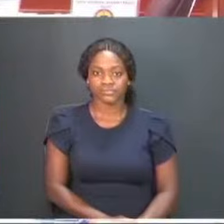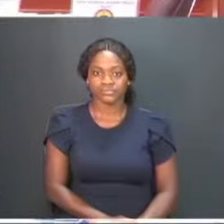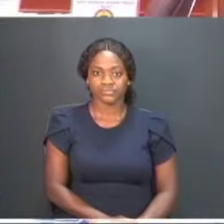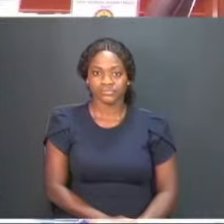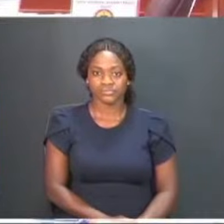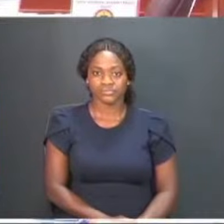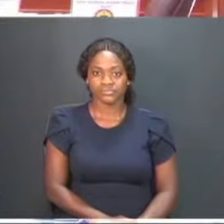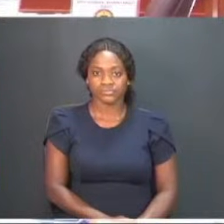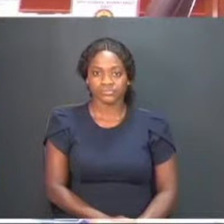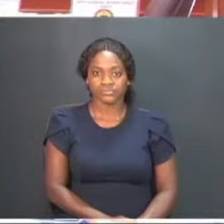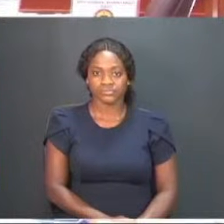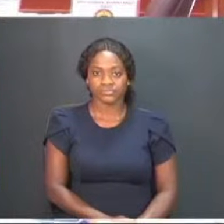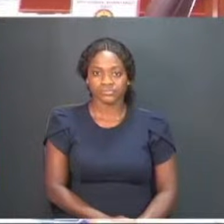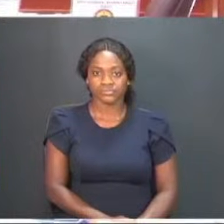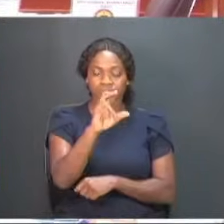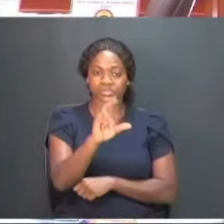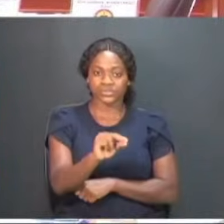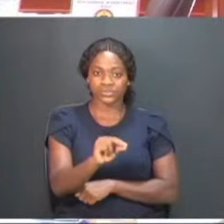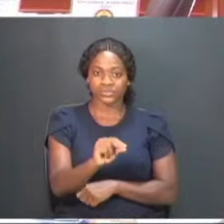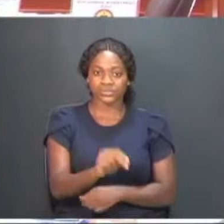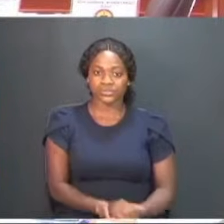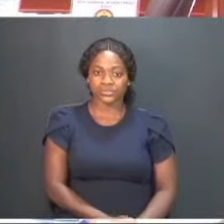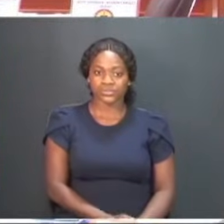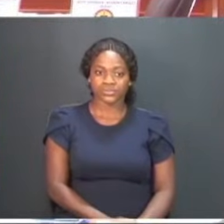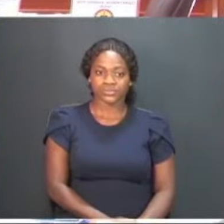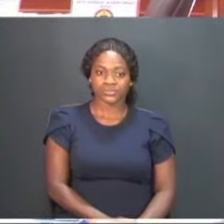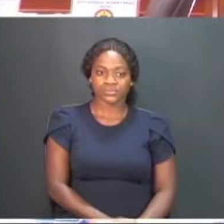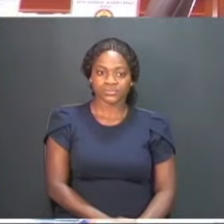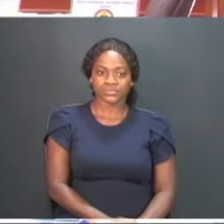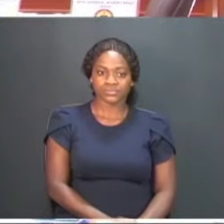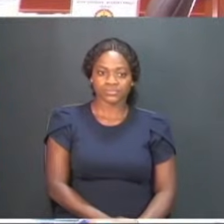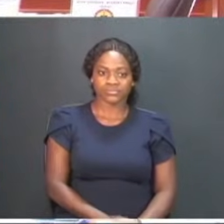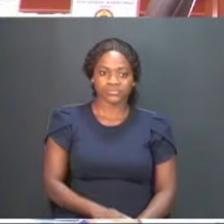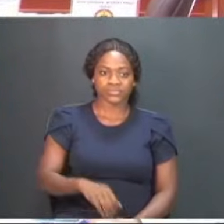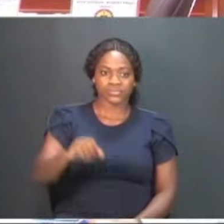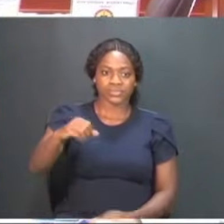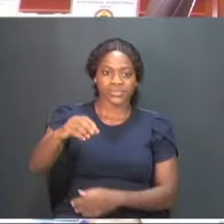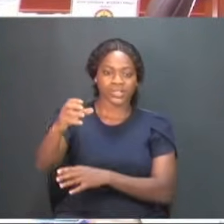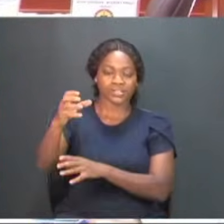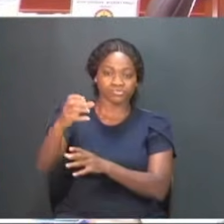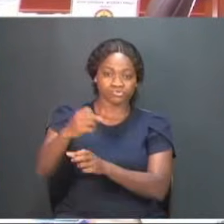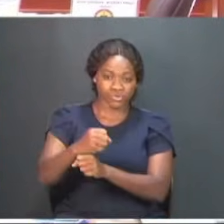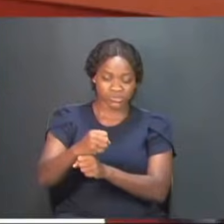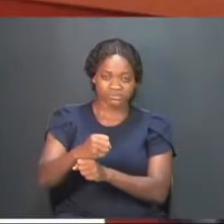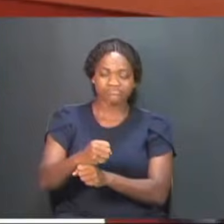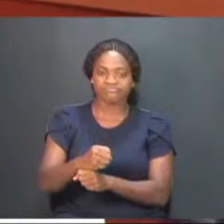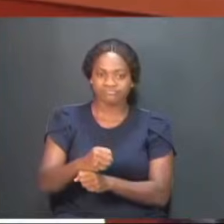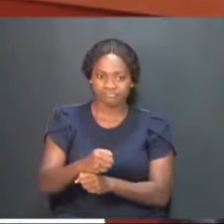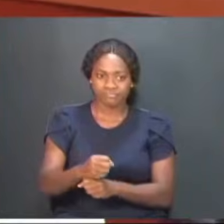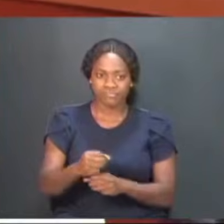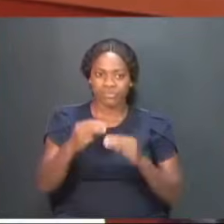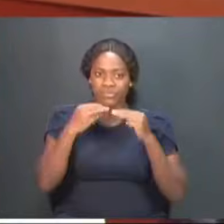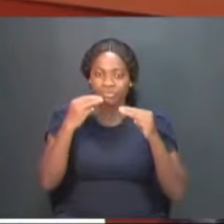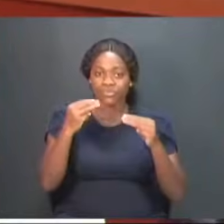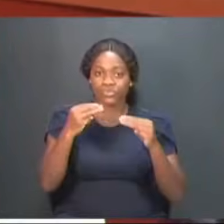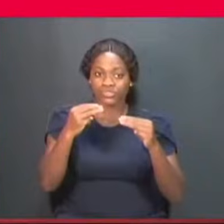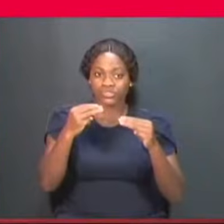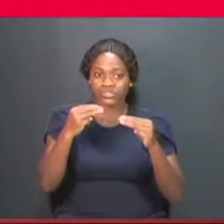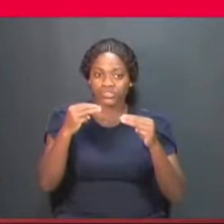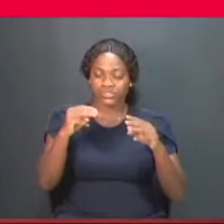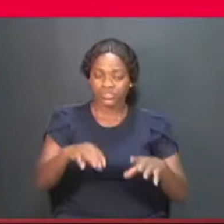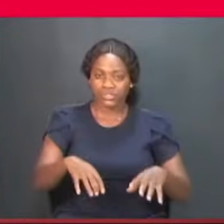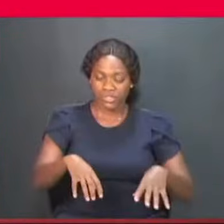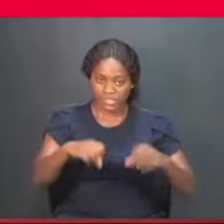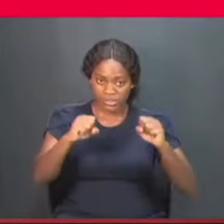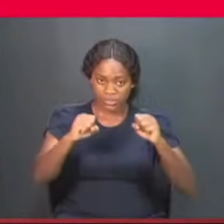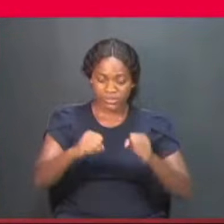Those against, say no. The ayes have it. The motion is accordingly